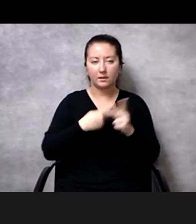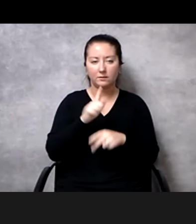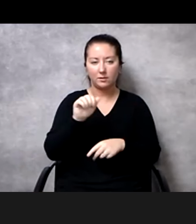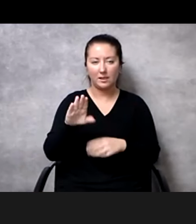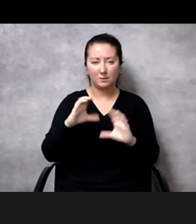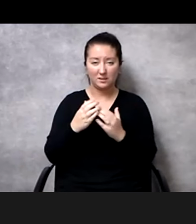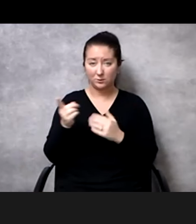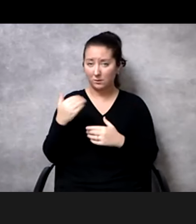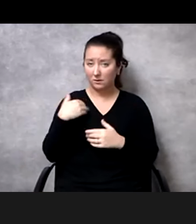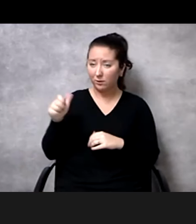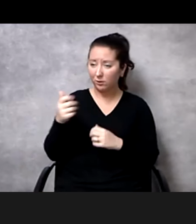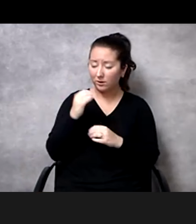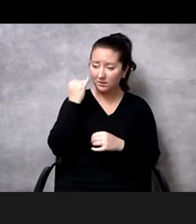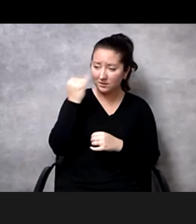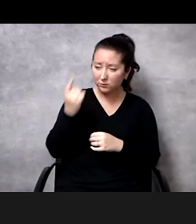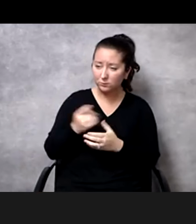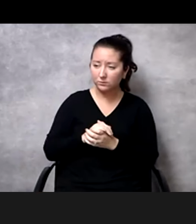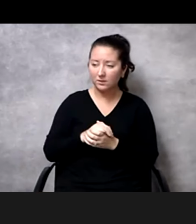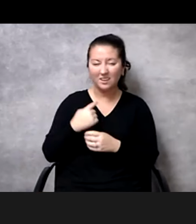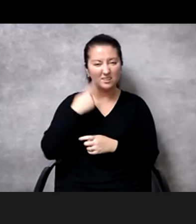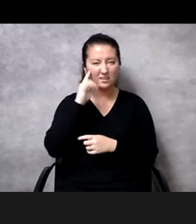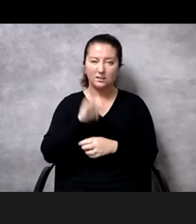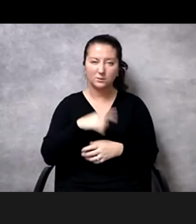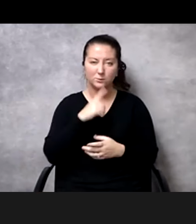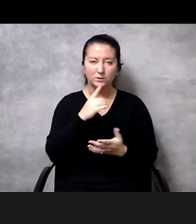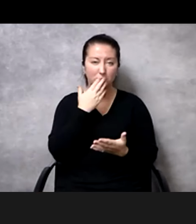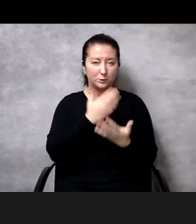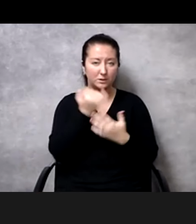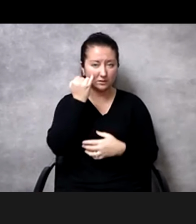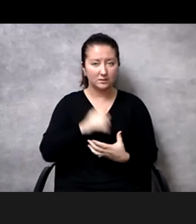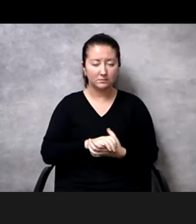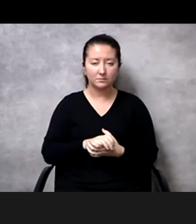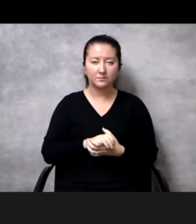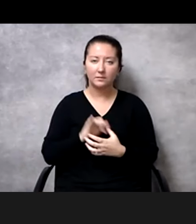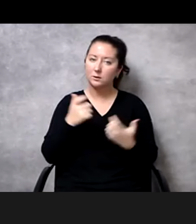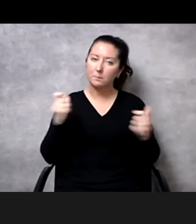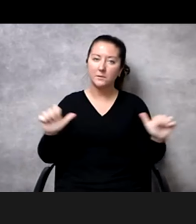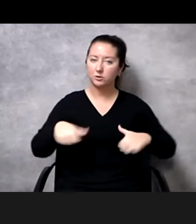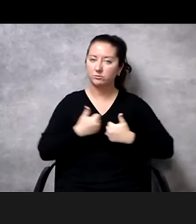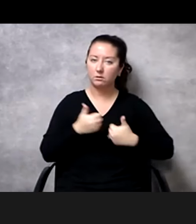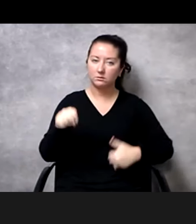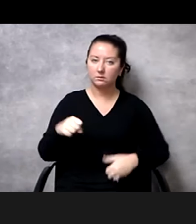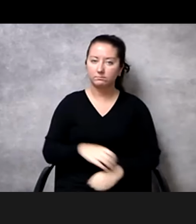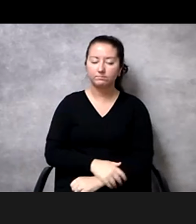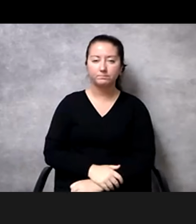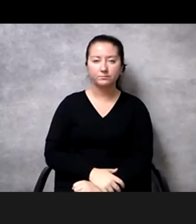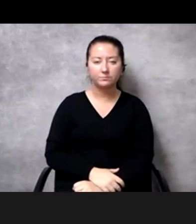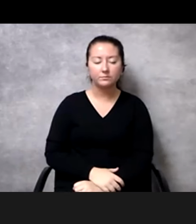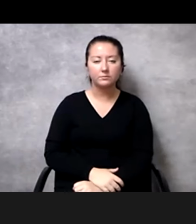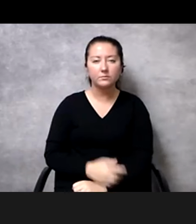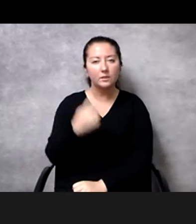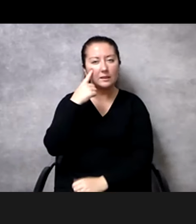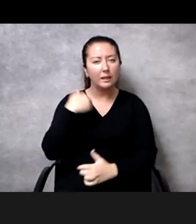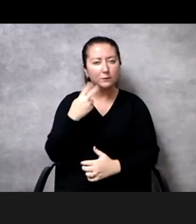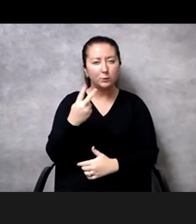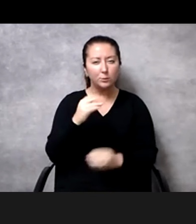have other ideas? I think those are pretty good ideas. That's a big challenge, right? So I think we have two more